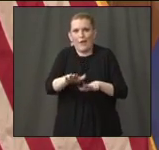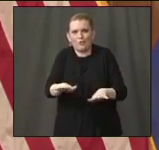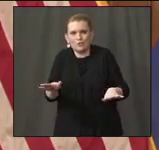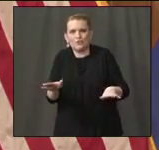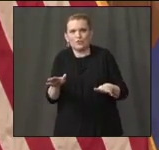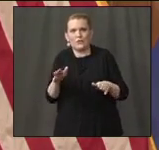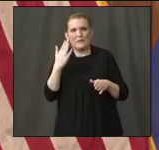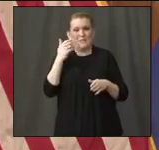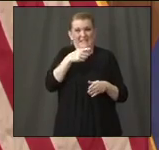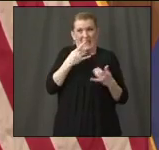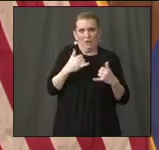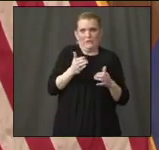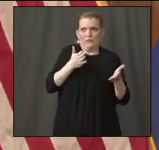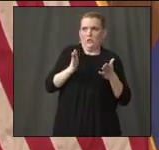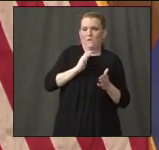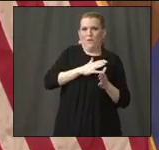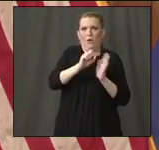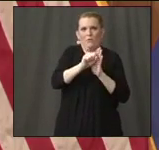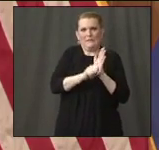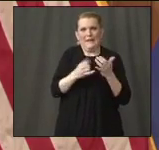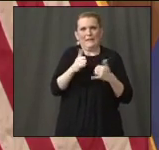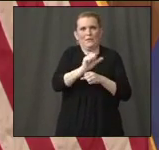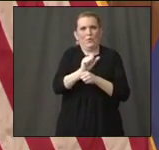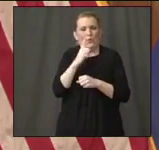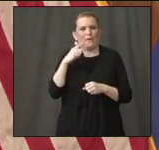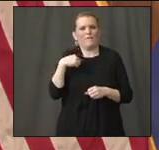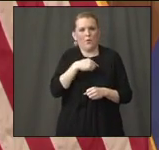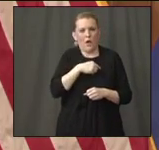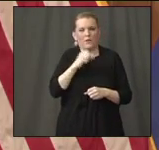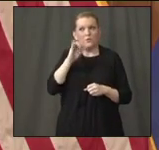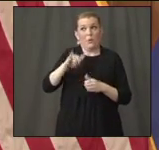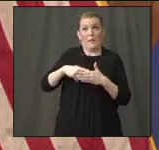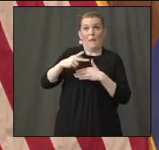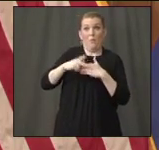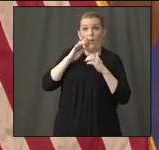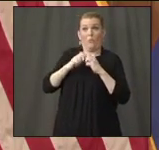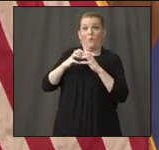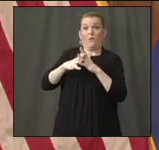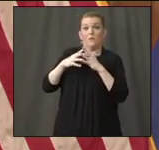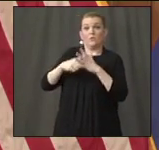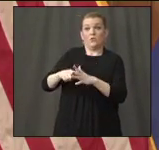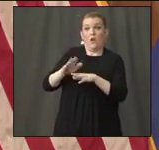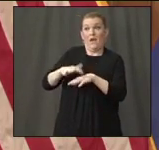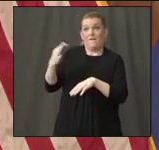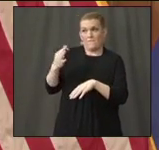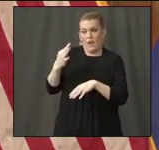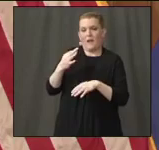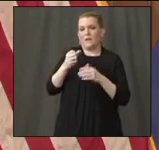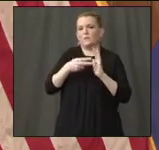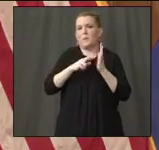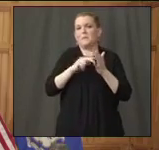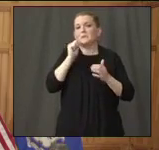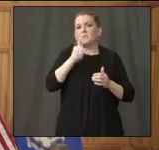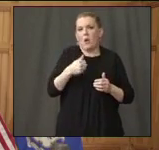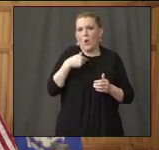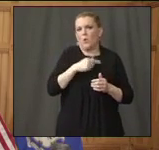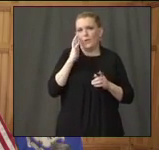during this crisis. So that program will launch on Friday, and we'll have more details to provide tomorrow.